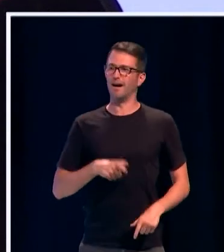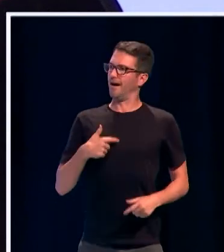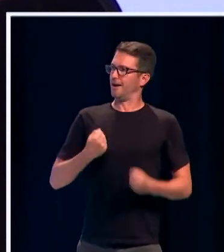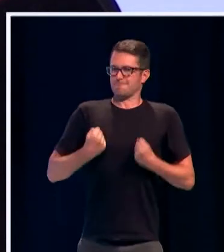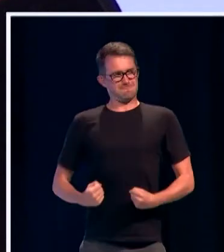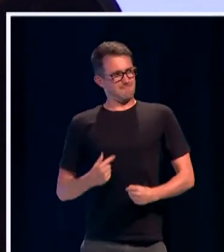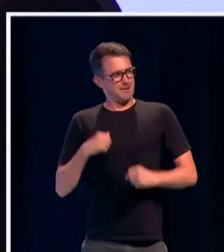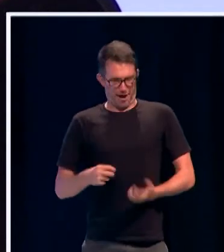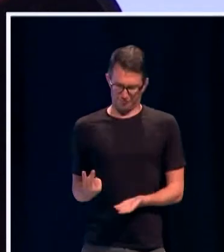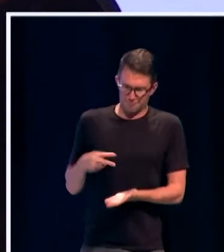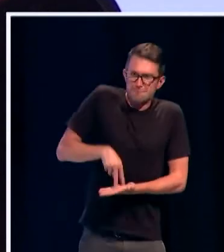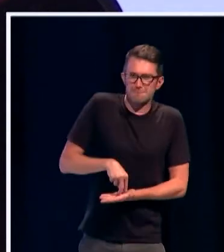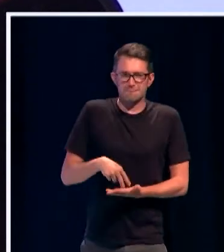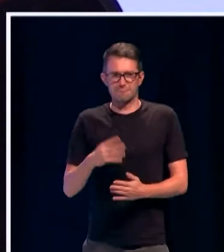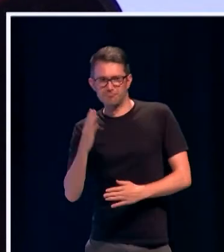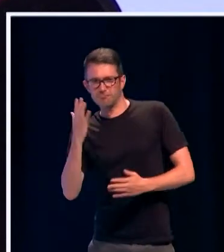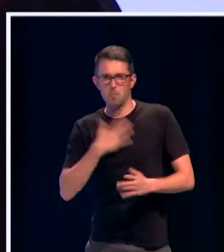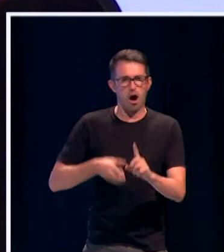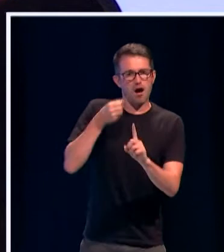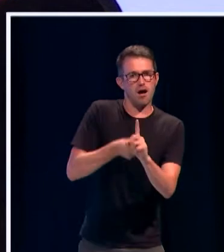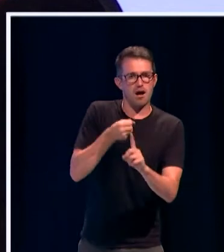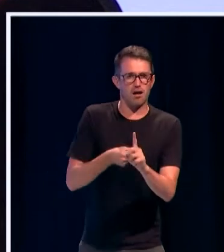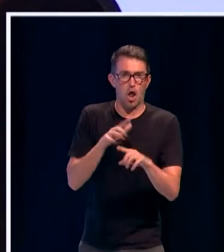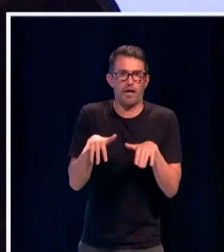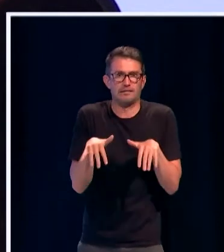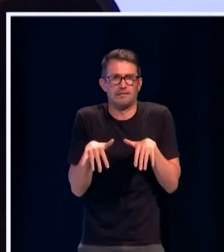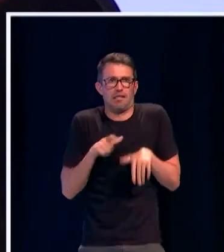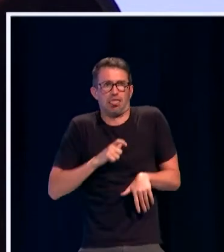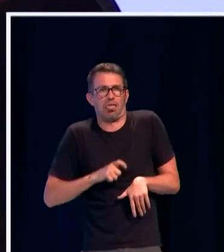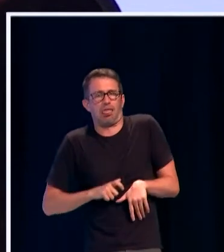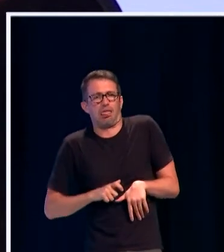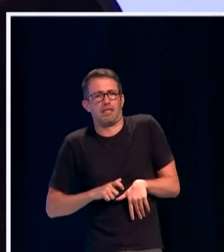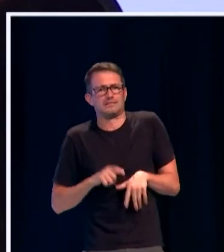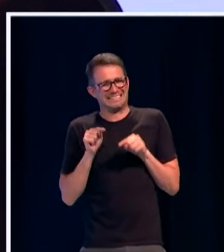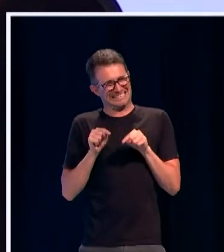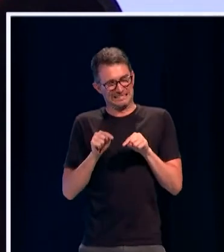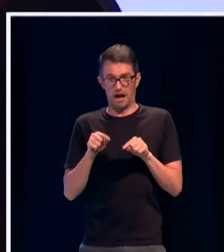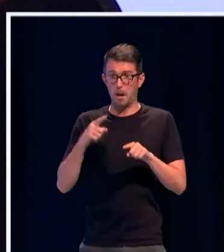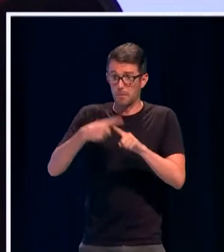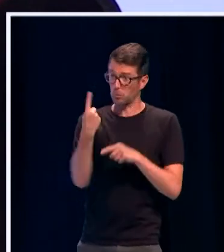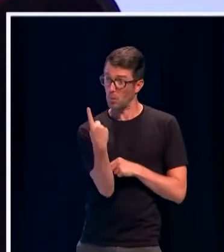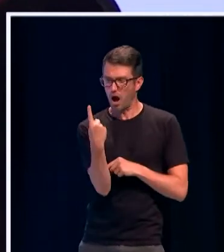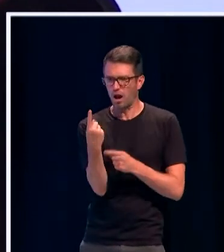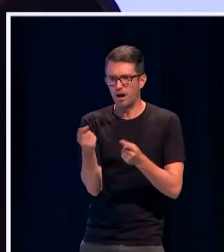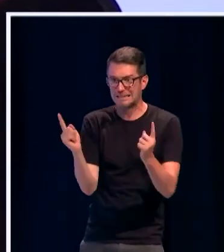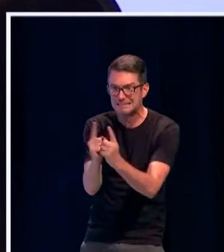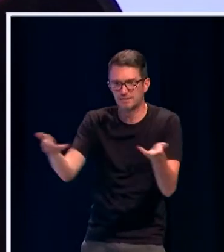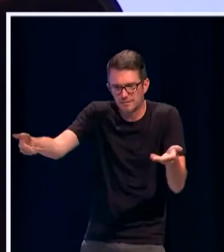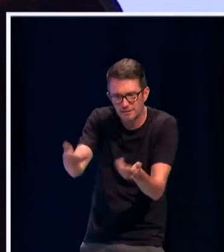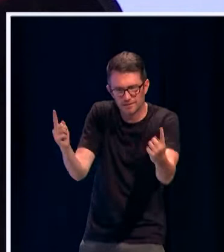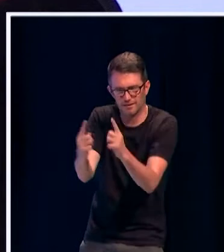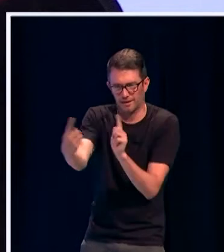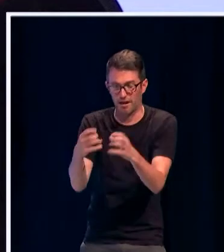have a networking through the all the time. They build up the strongly. They talked about